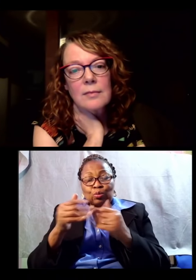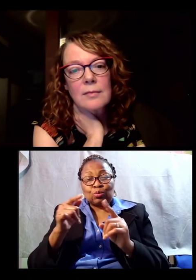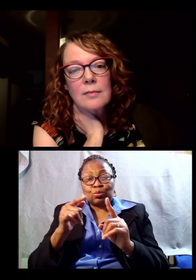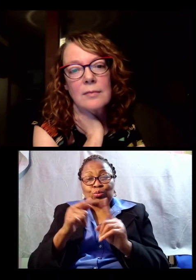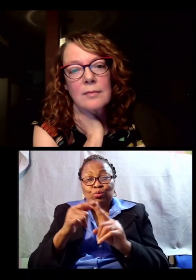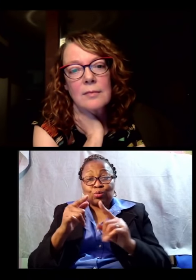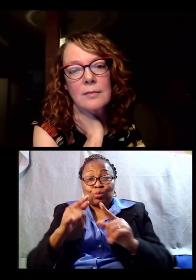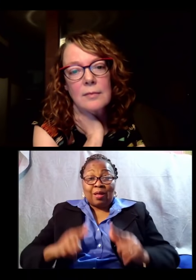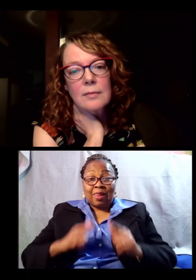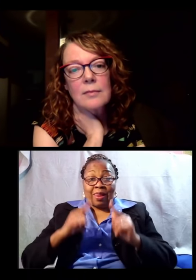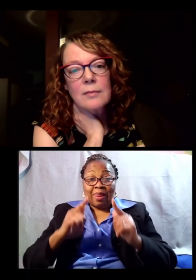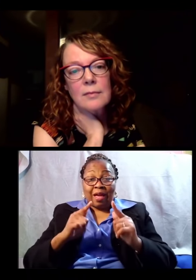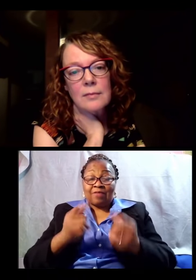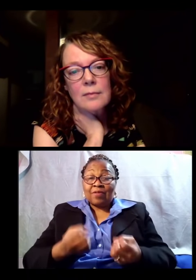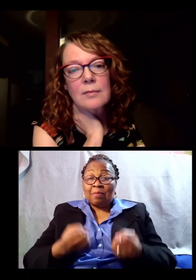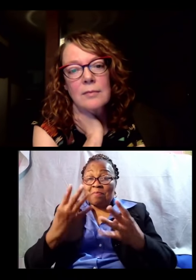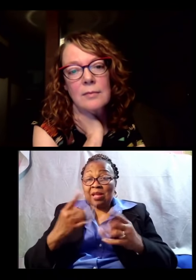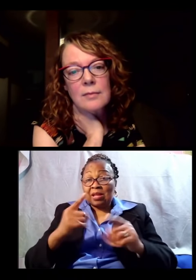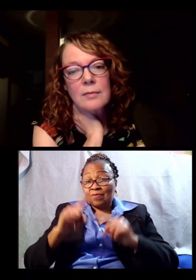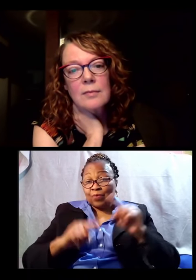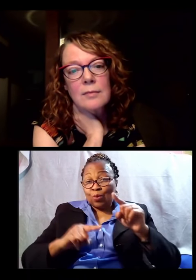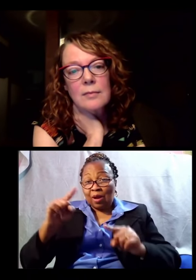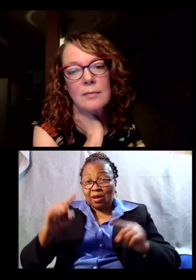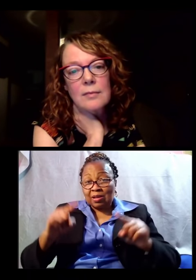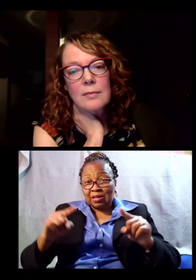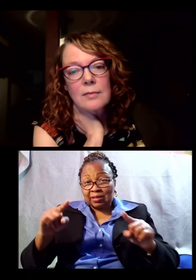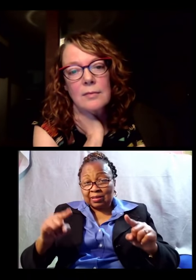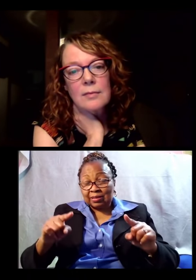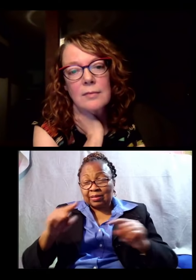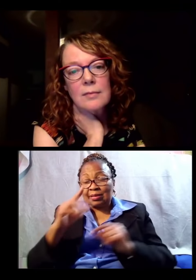life in many varieties.